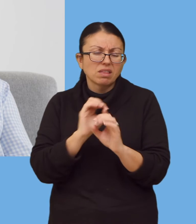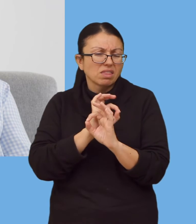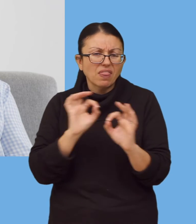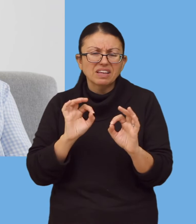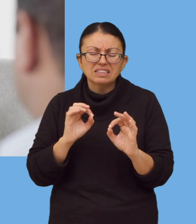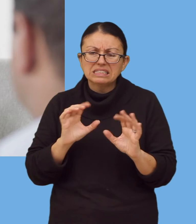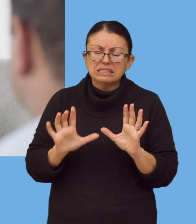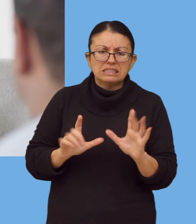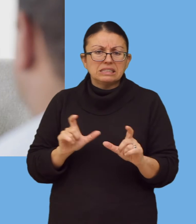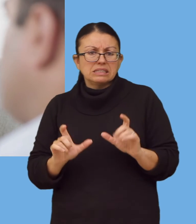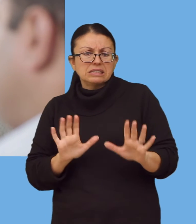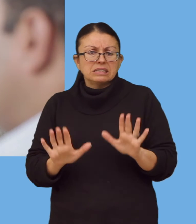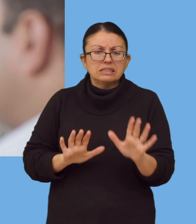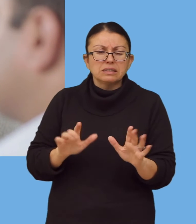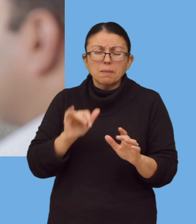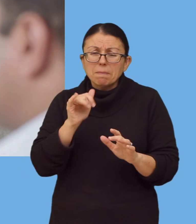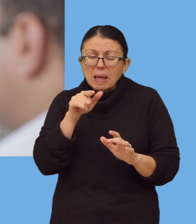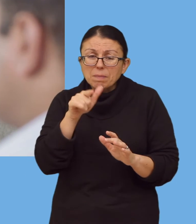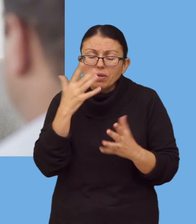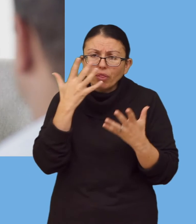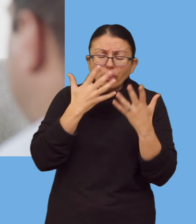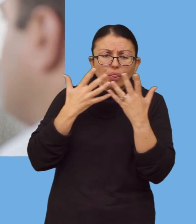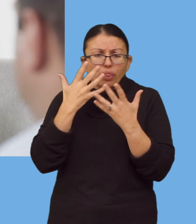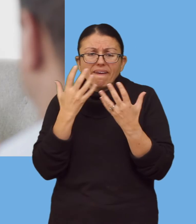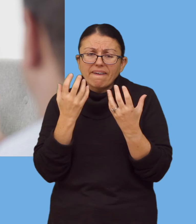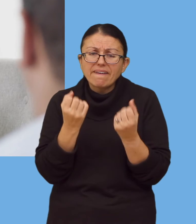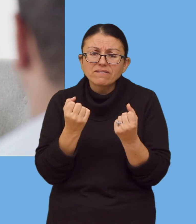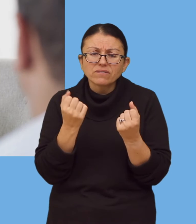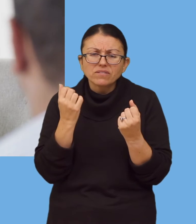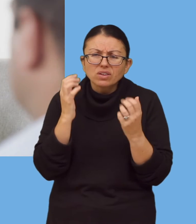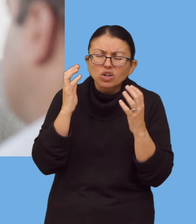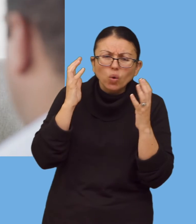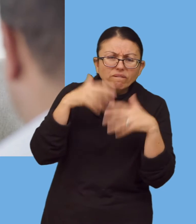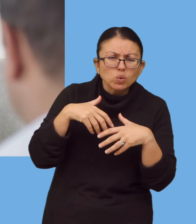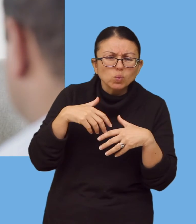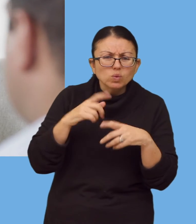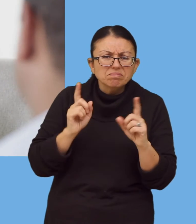in any discomfort. You might wake up a bit disorientated, a bit confused,